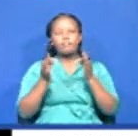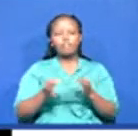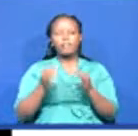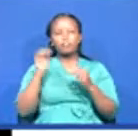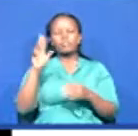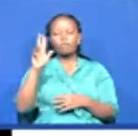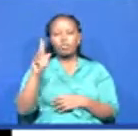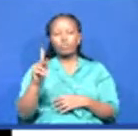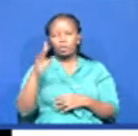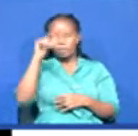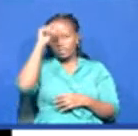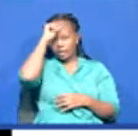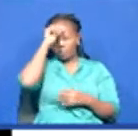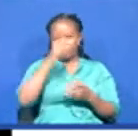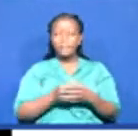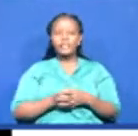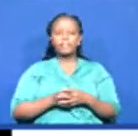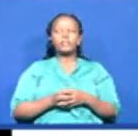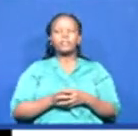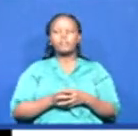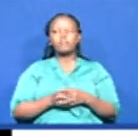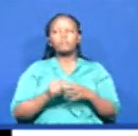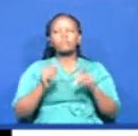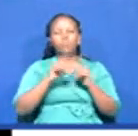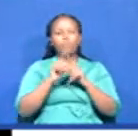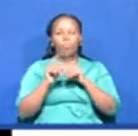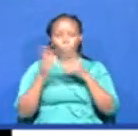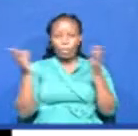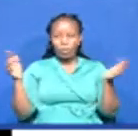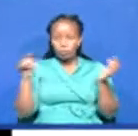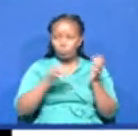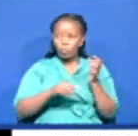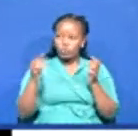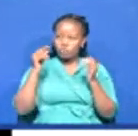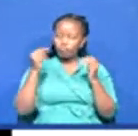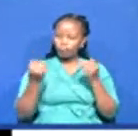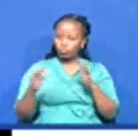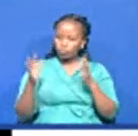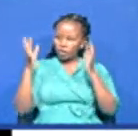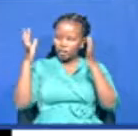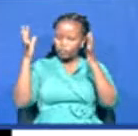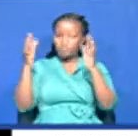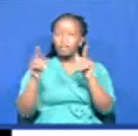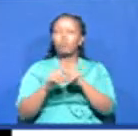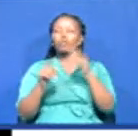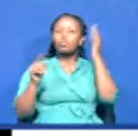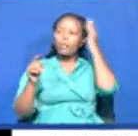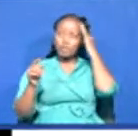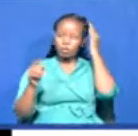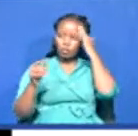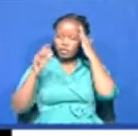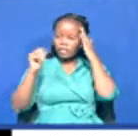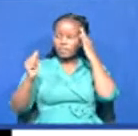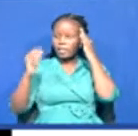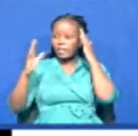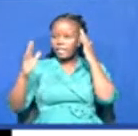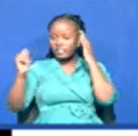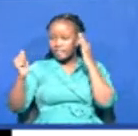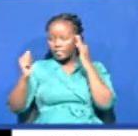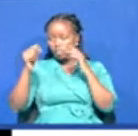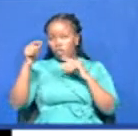government. We congratulate and acknowledge SEA in this